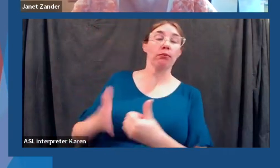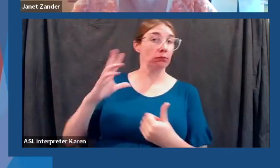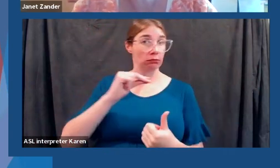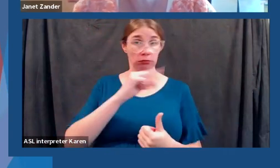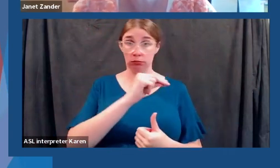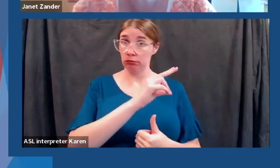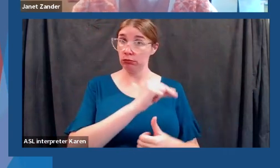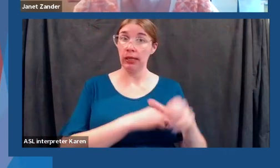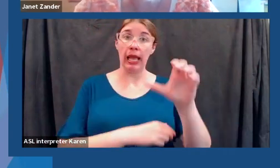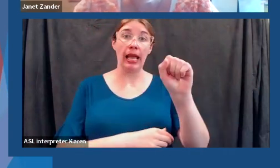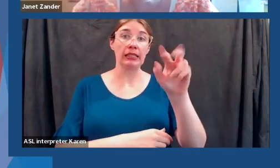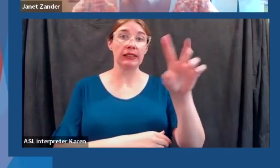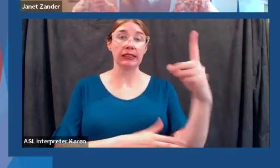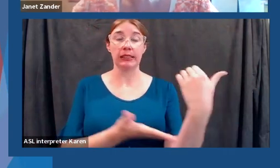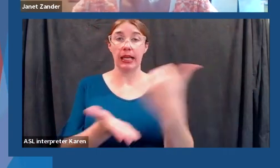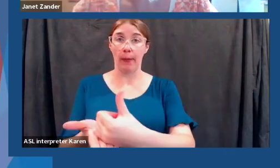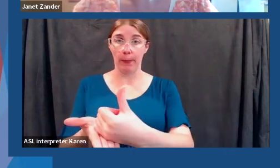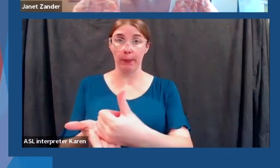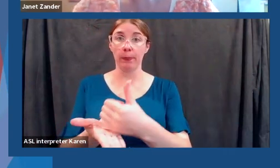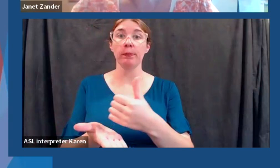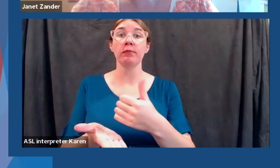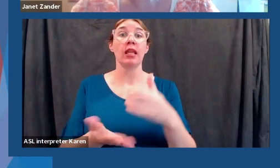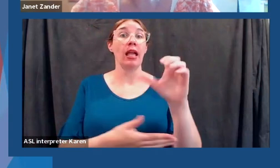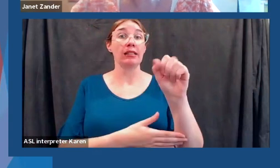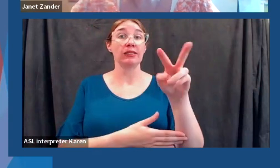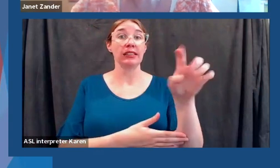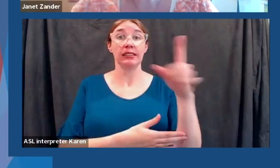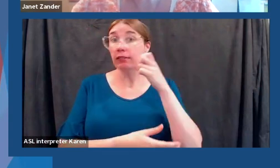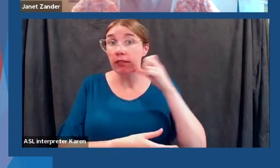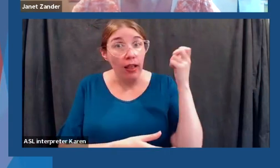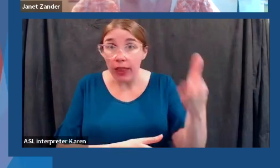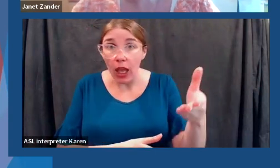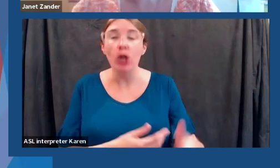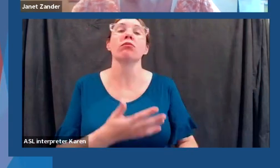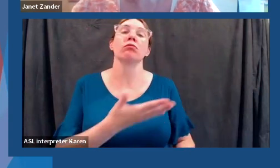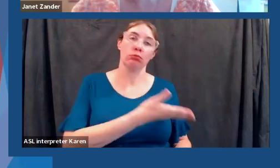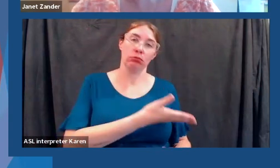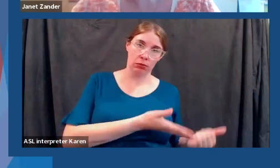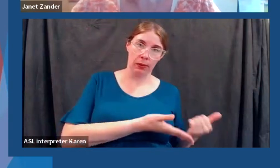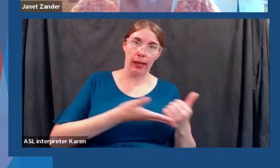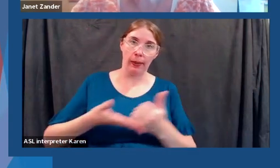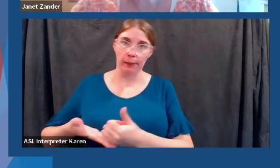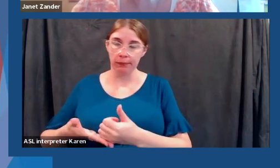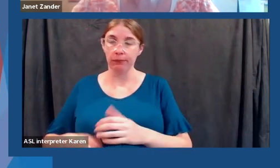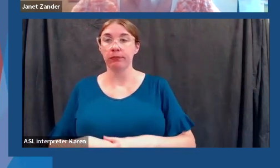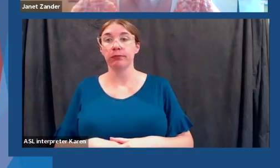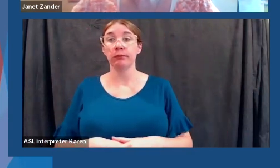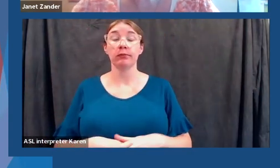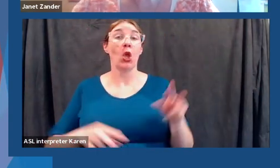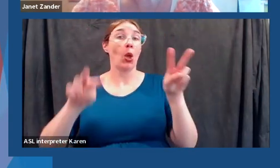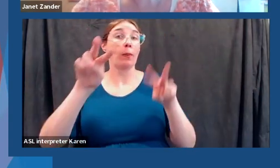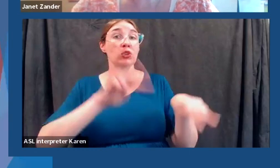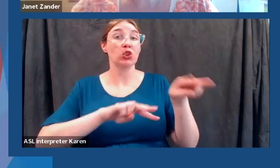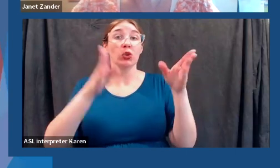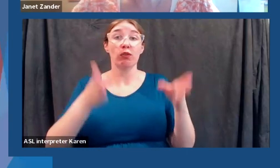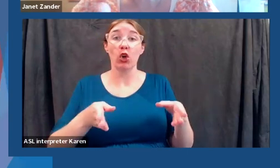providing whatever assistance is needed. Observers may choose to be there. By state law, one